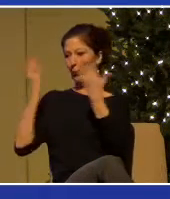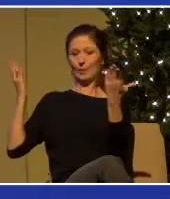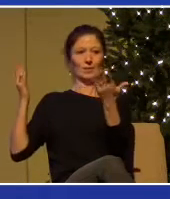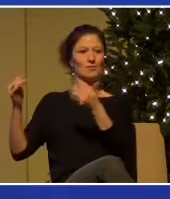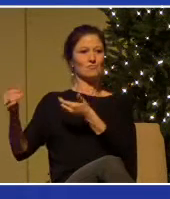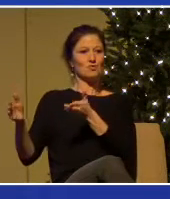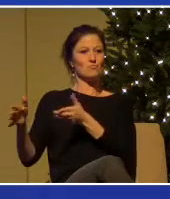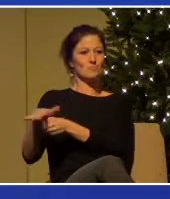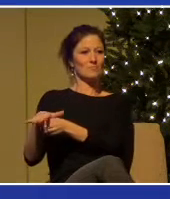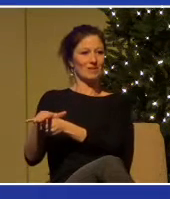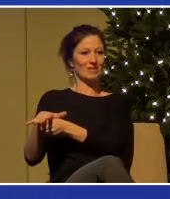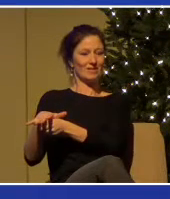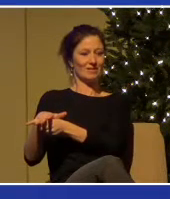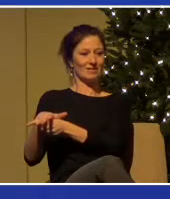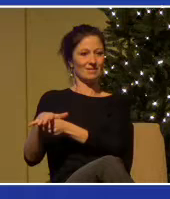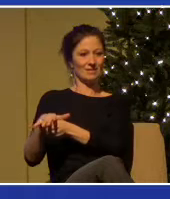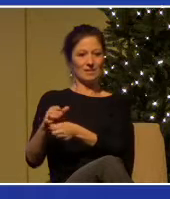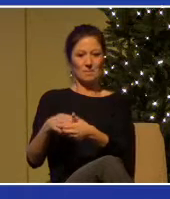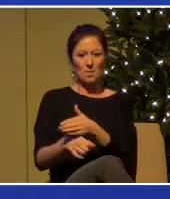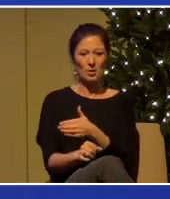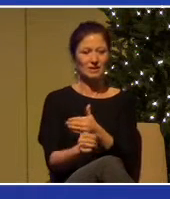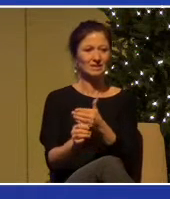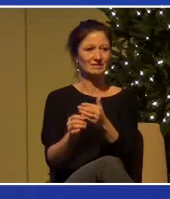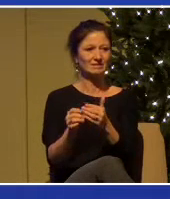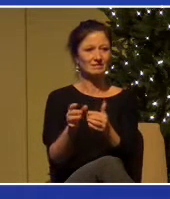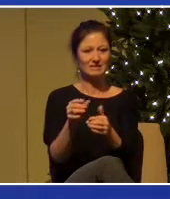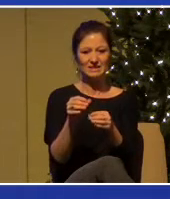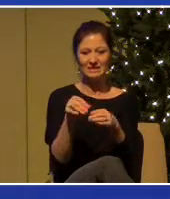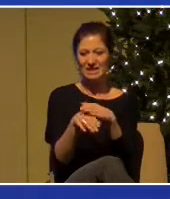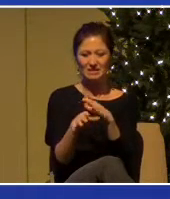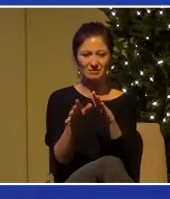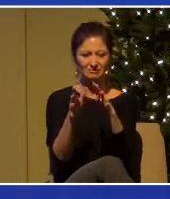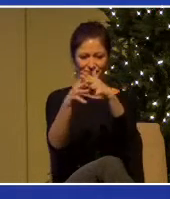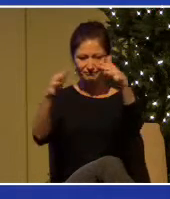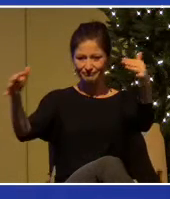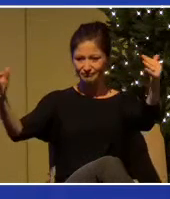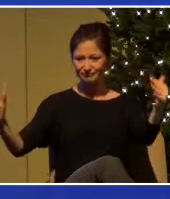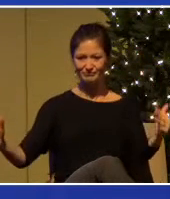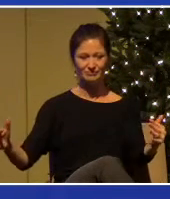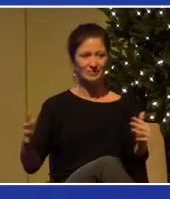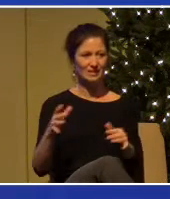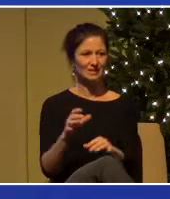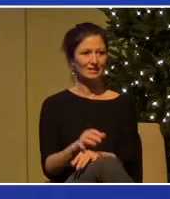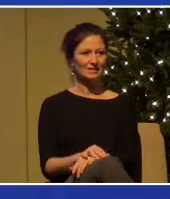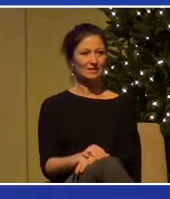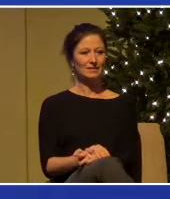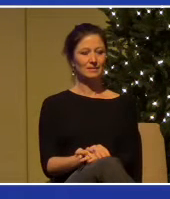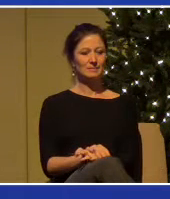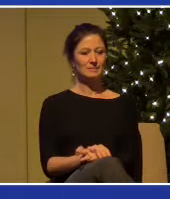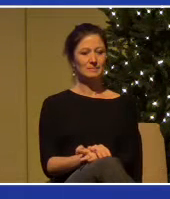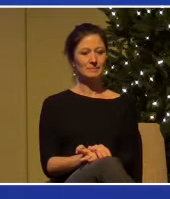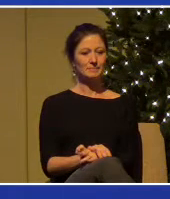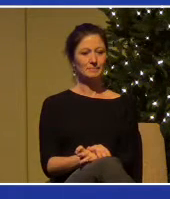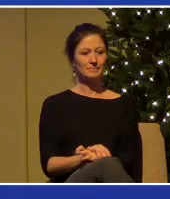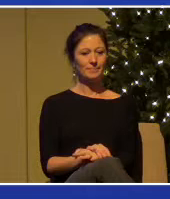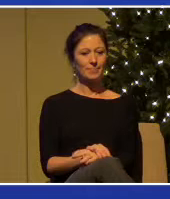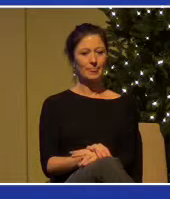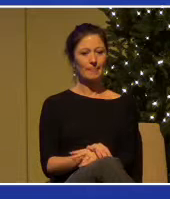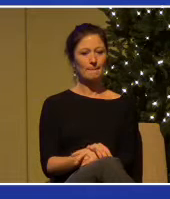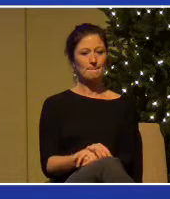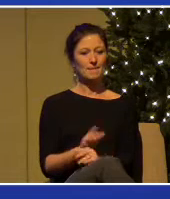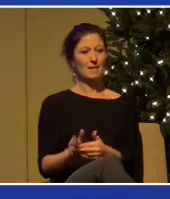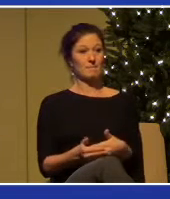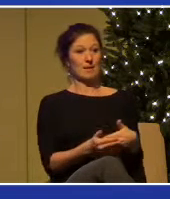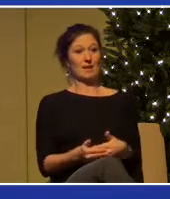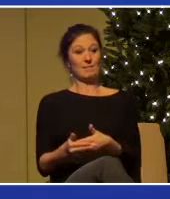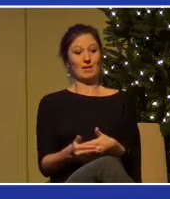by shepherds, and later in Bethlehem by wise men. And He would be the Messiah.